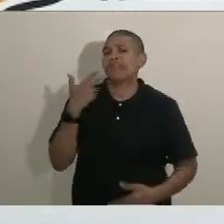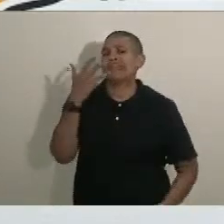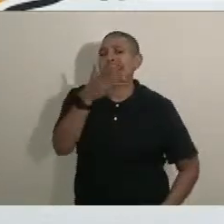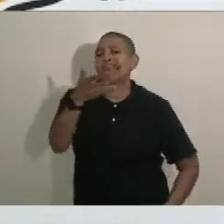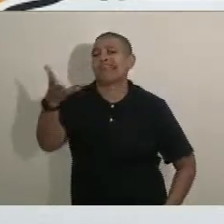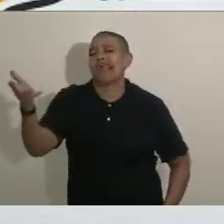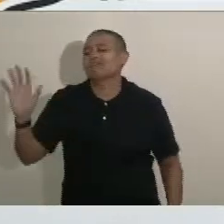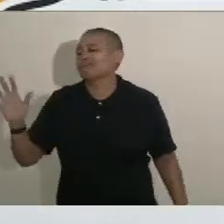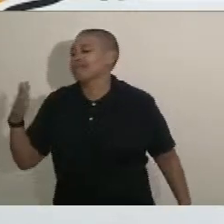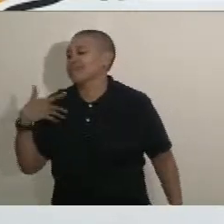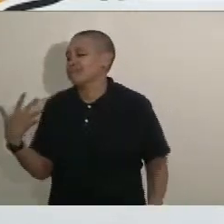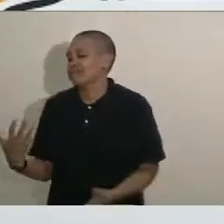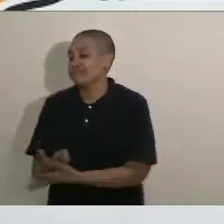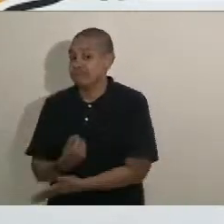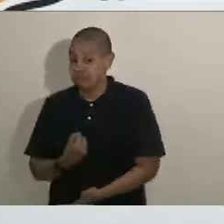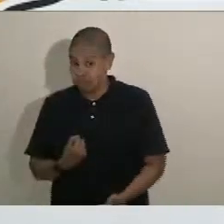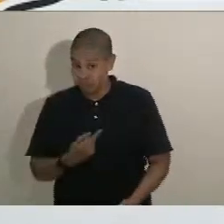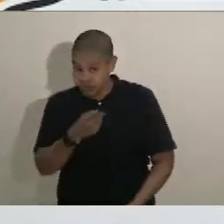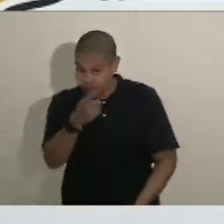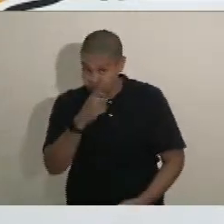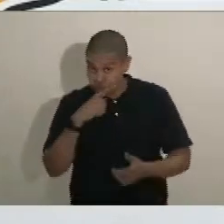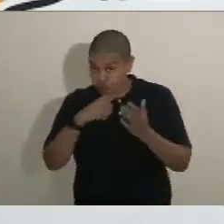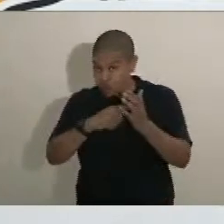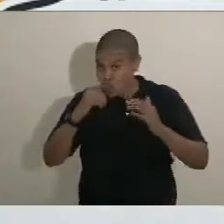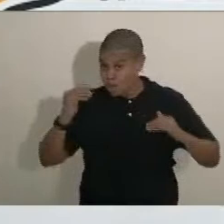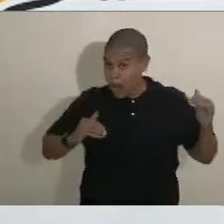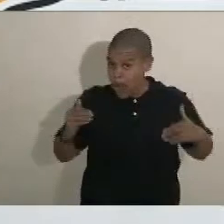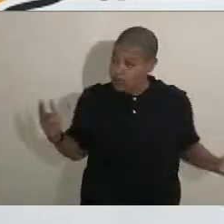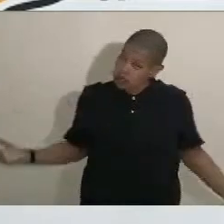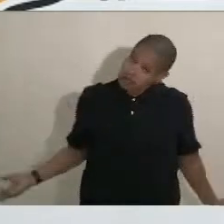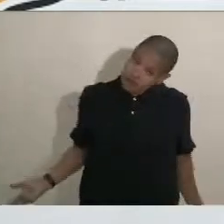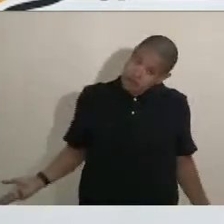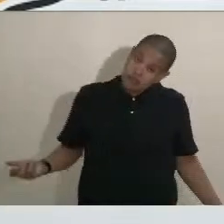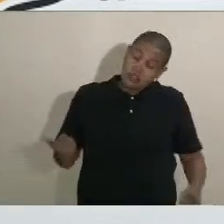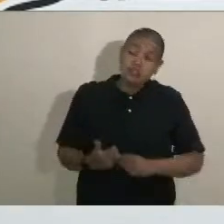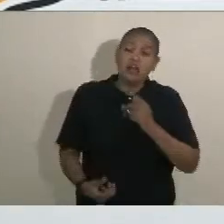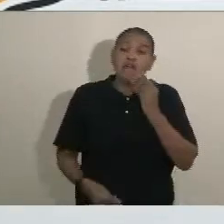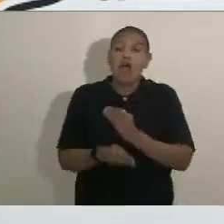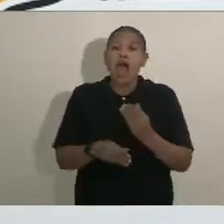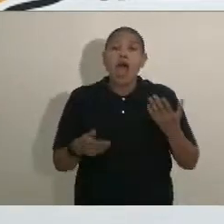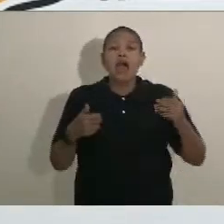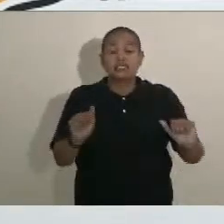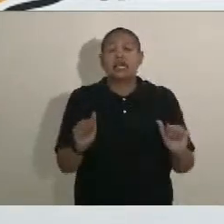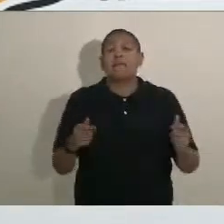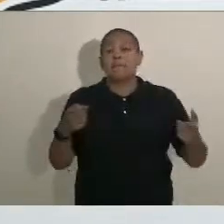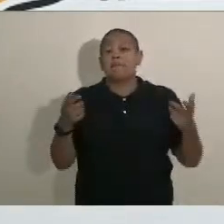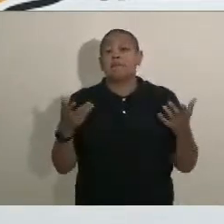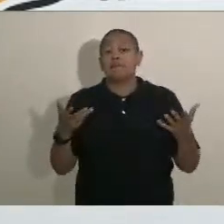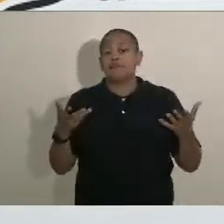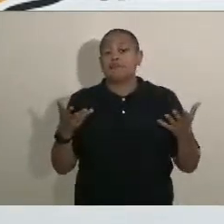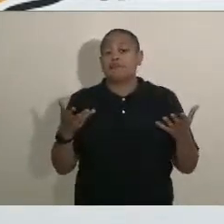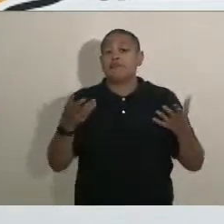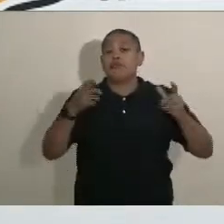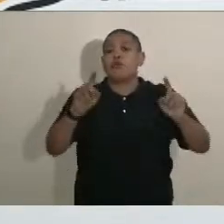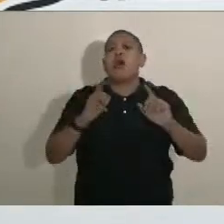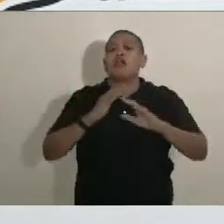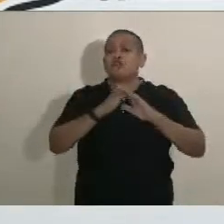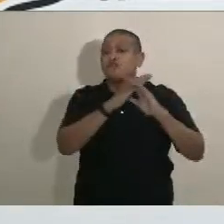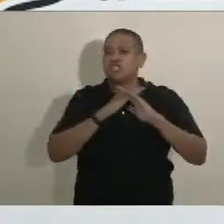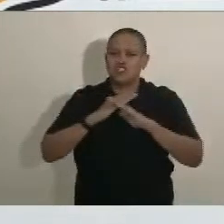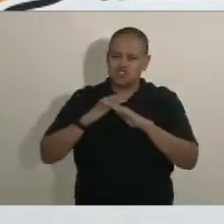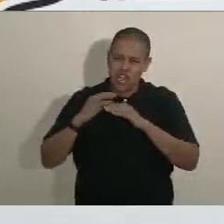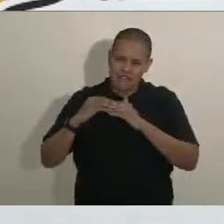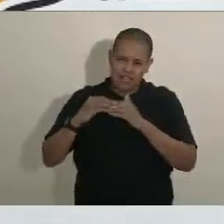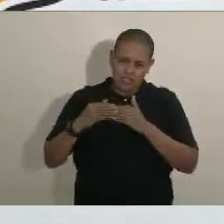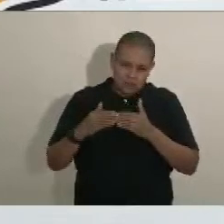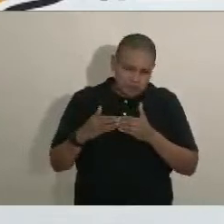an attempt at balance and an attempt, while doing the restriction removal,